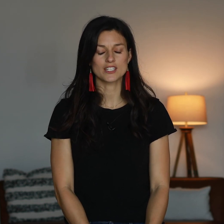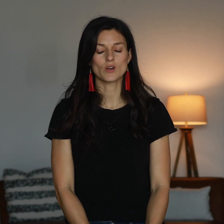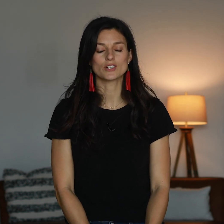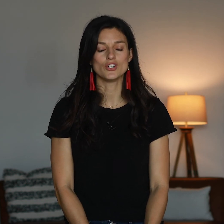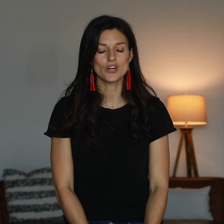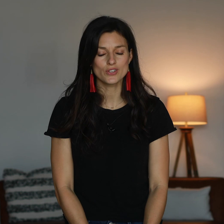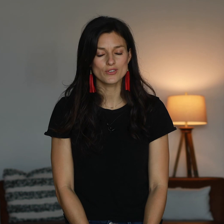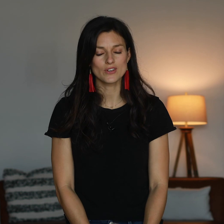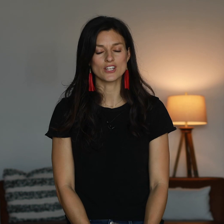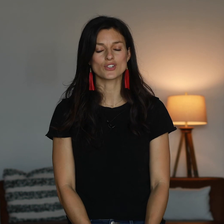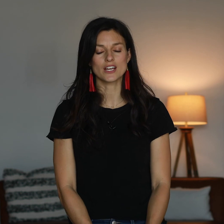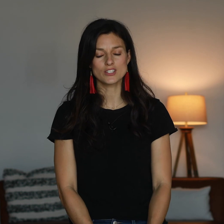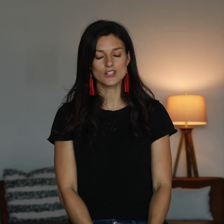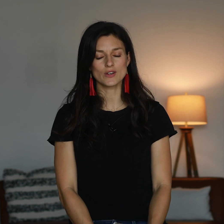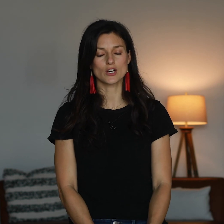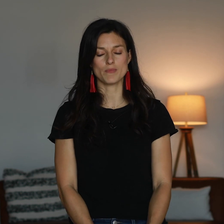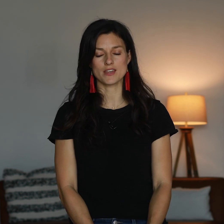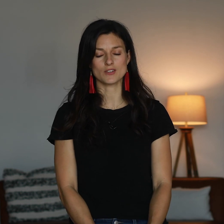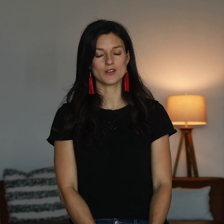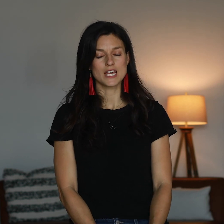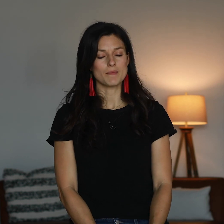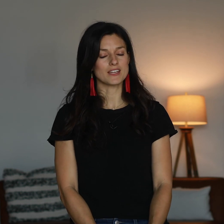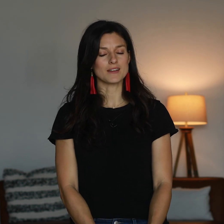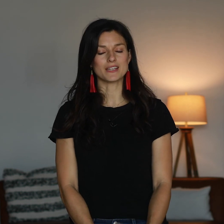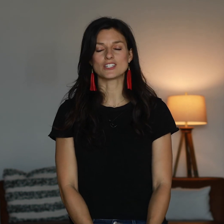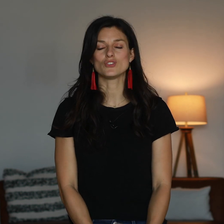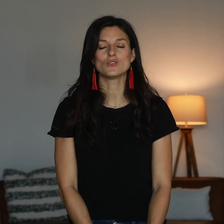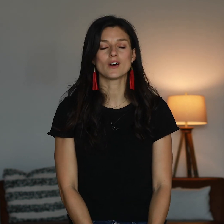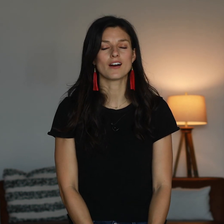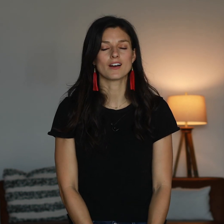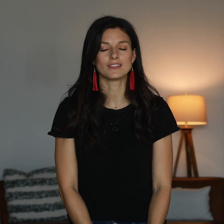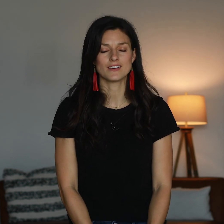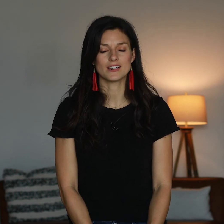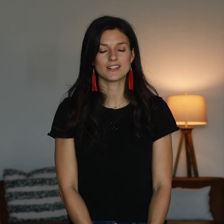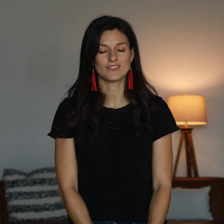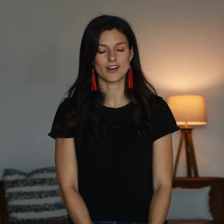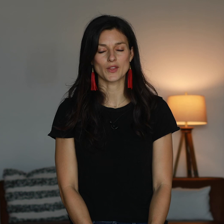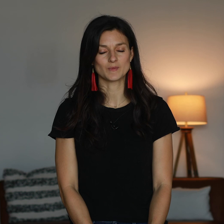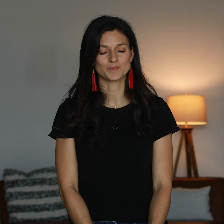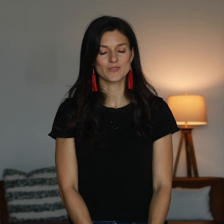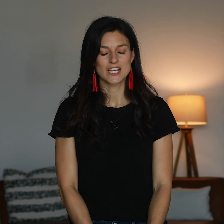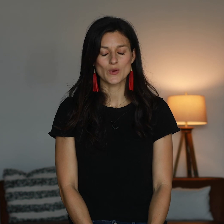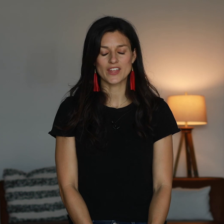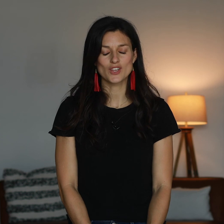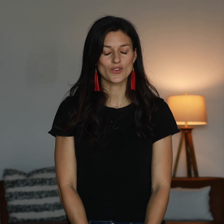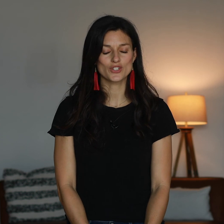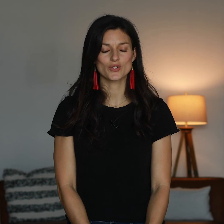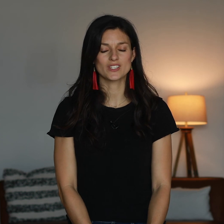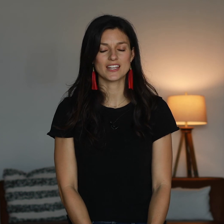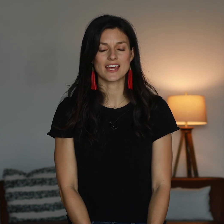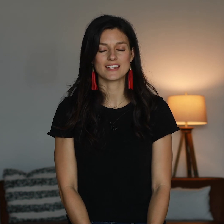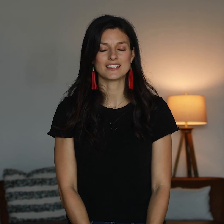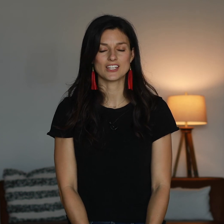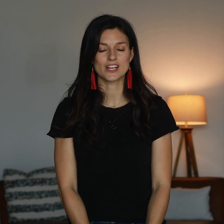us hearts that want to know you and trust you and obey you because you are our loving Father. We thank you for the